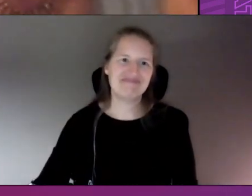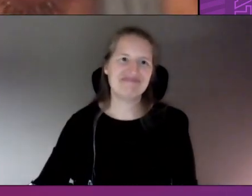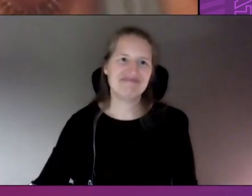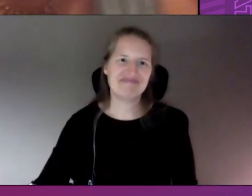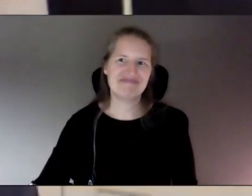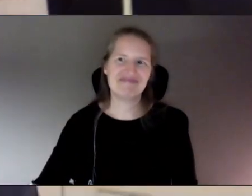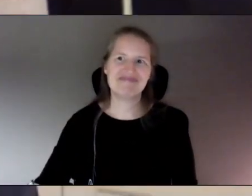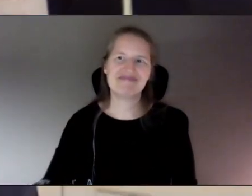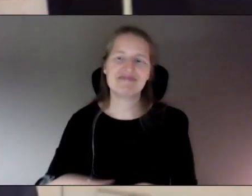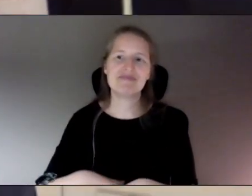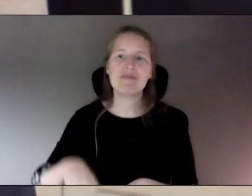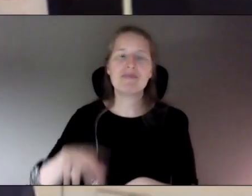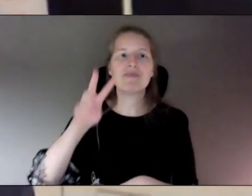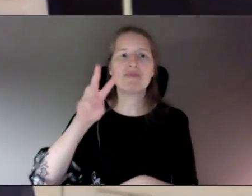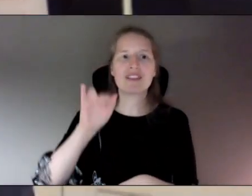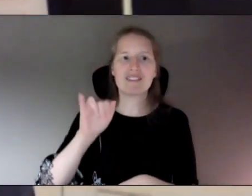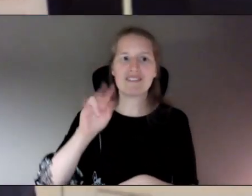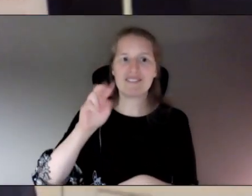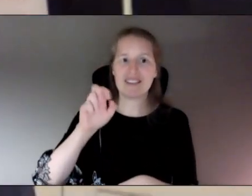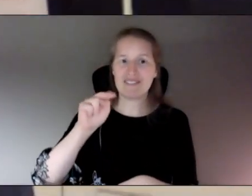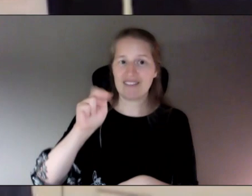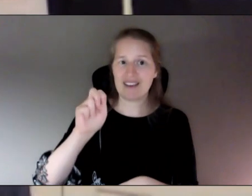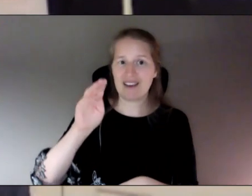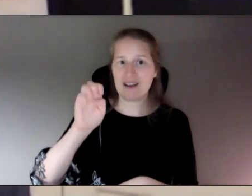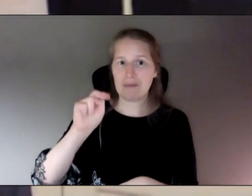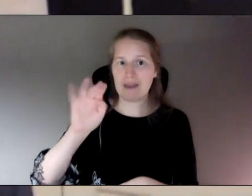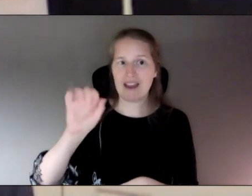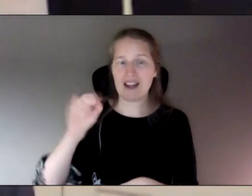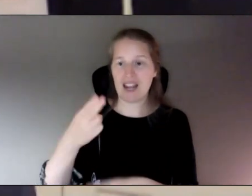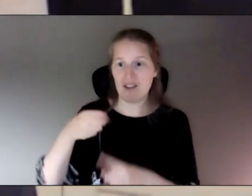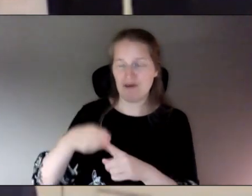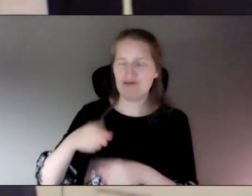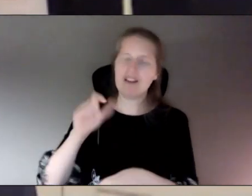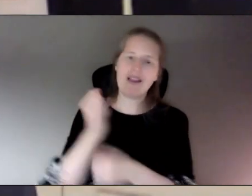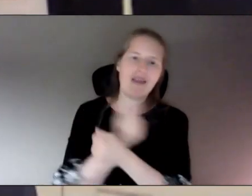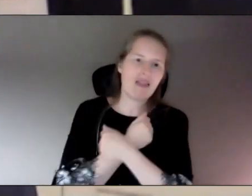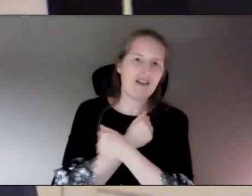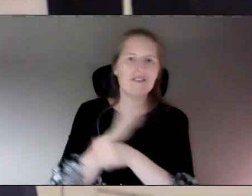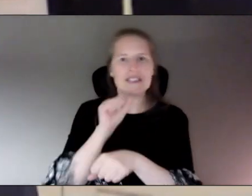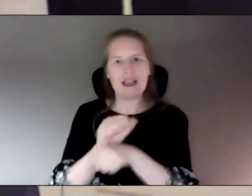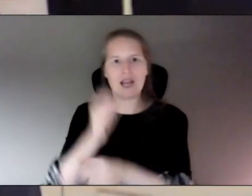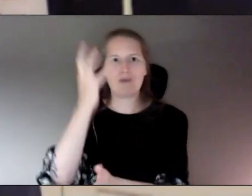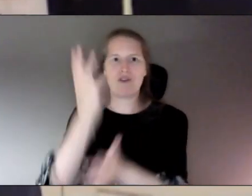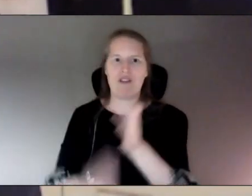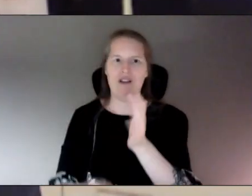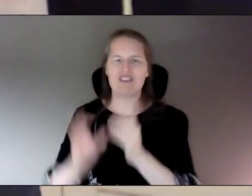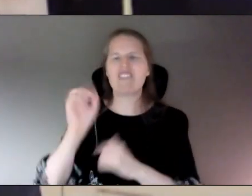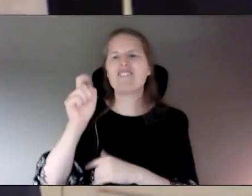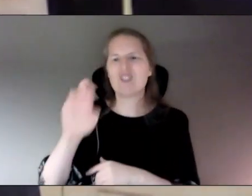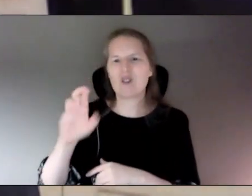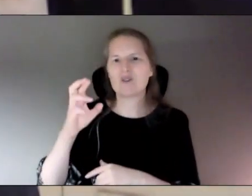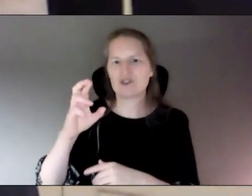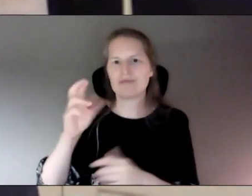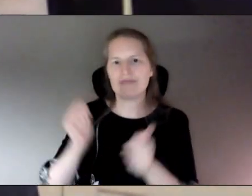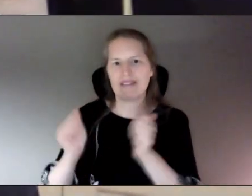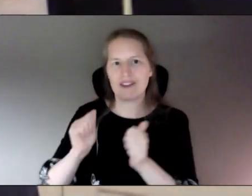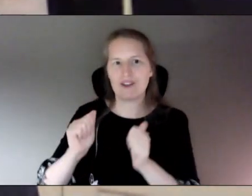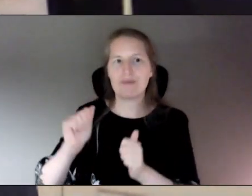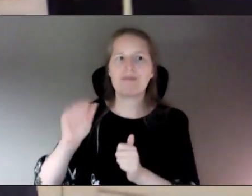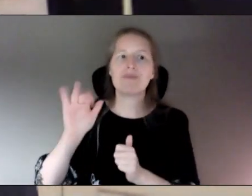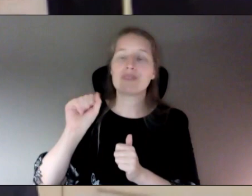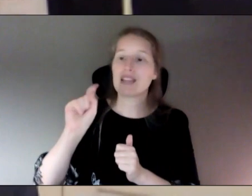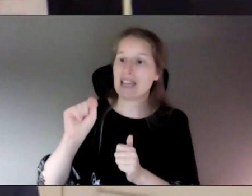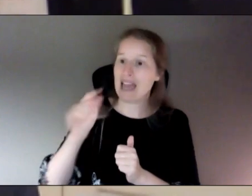For Vivian Benish's nominated work on Love's Labor's Lost at Folger Theater, cast member and Helen Hayes Award